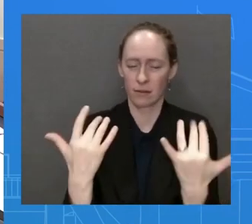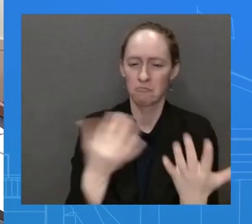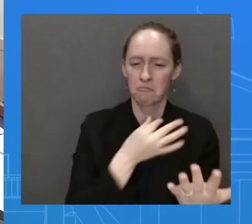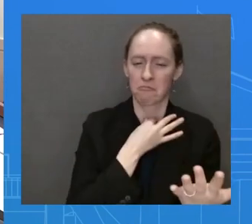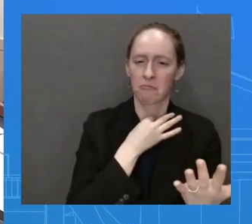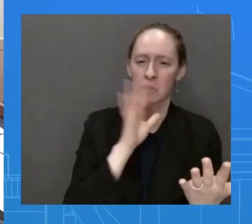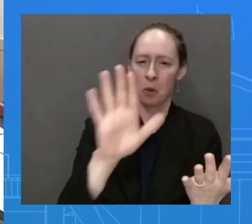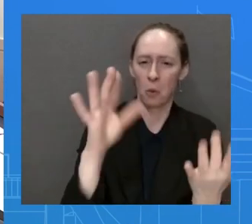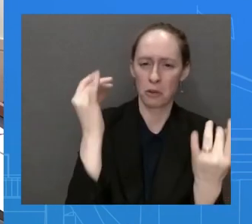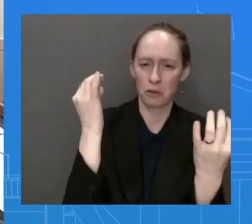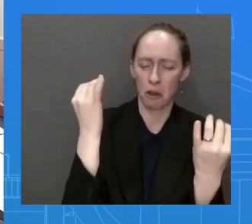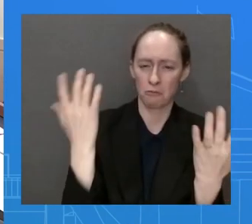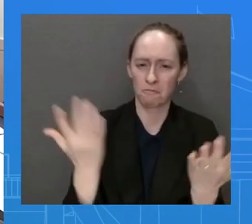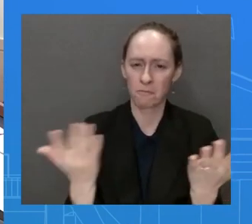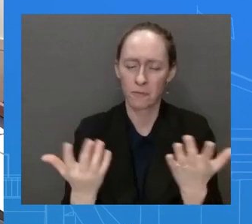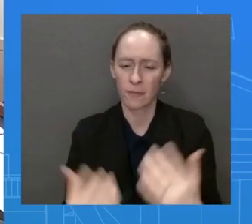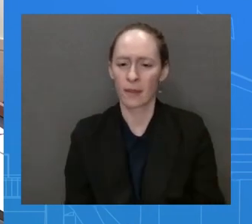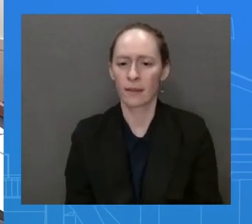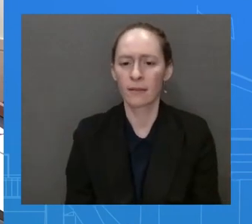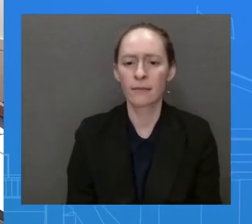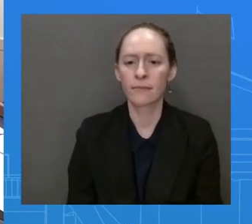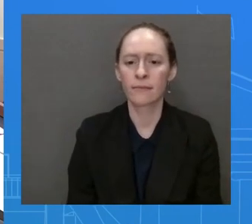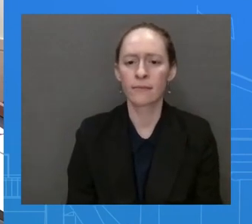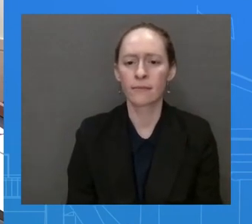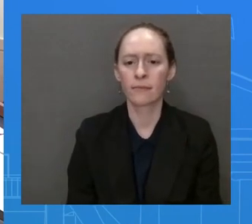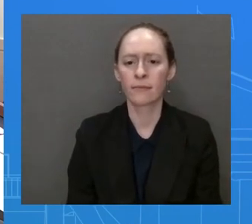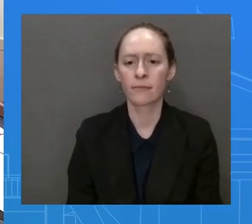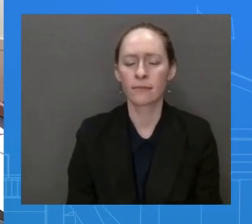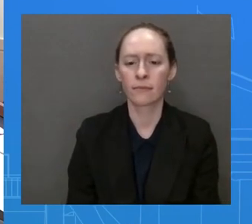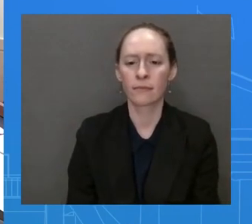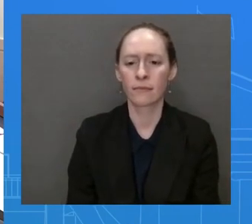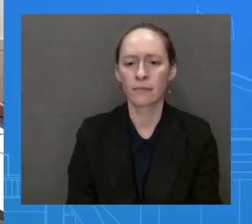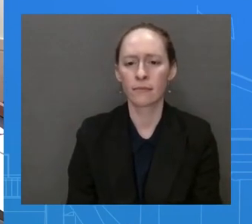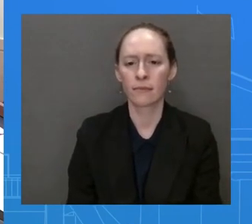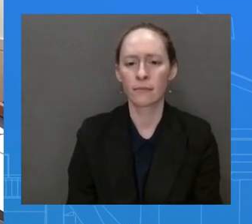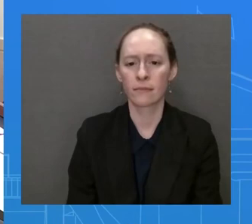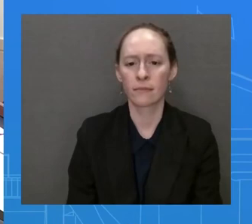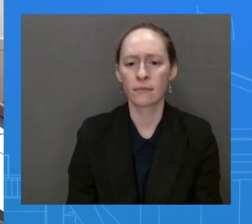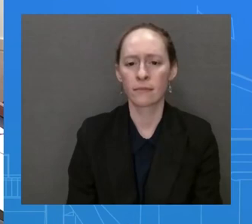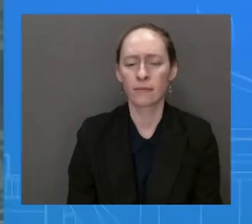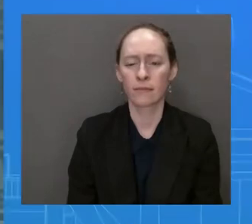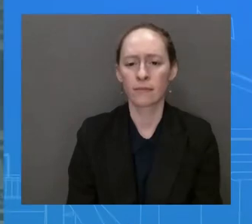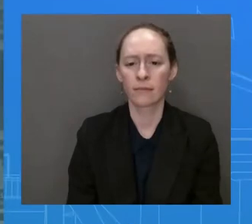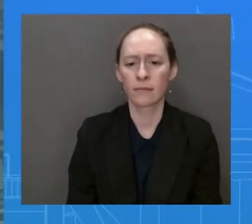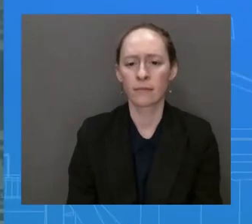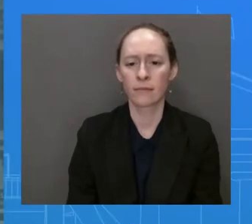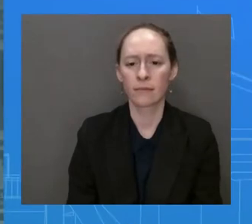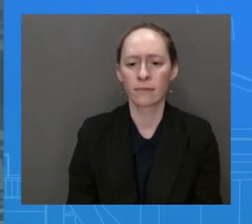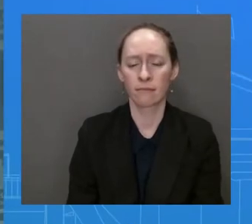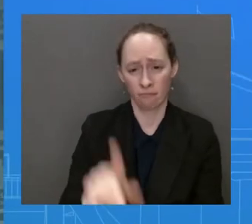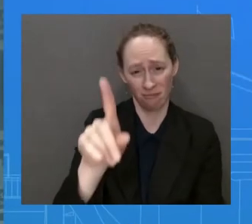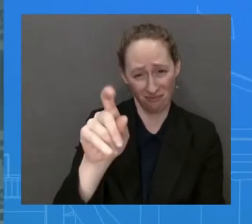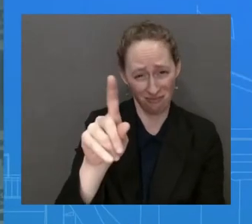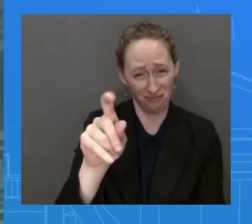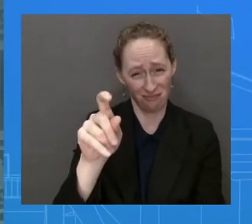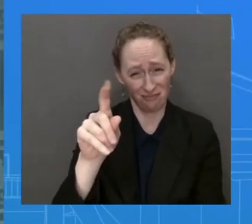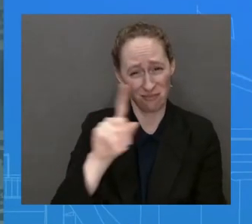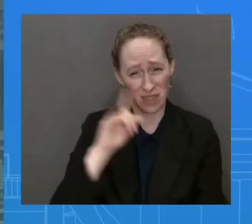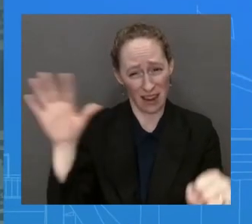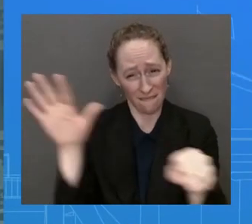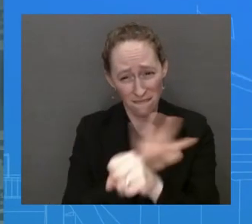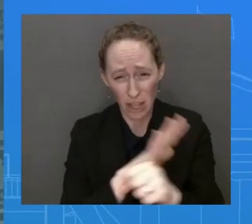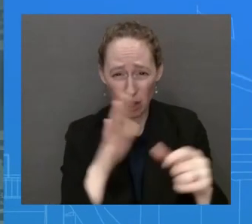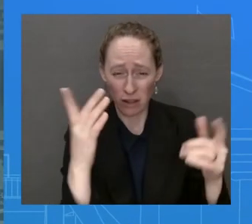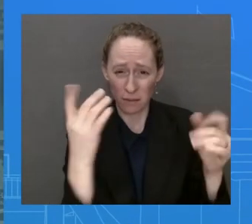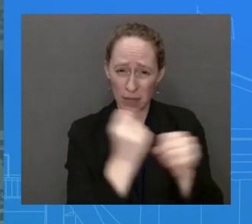on trying to make sure that the recovery is equal, is helping African-American women? Well, equity is at the center of what we do from